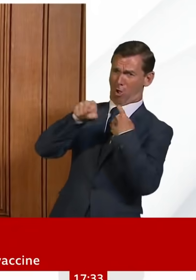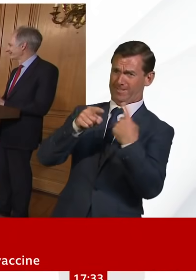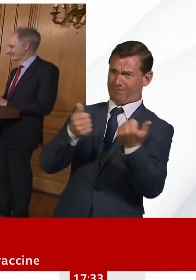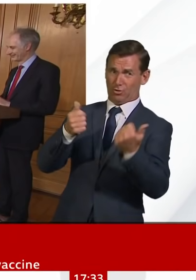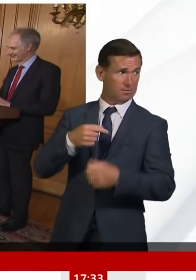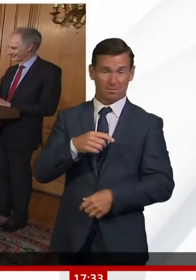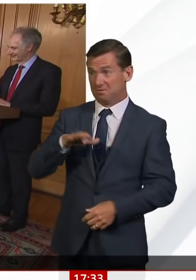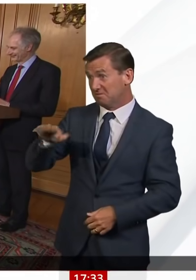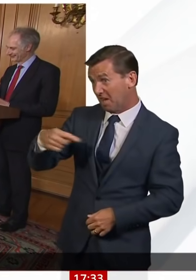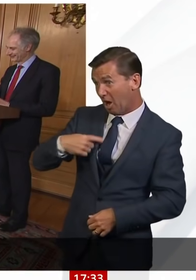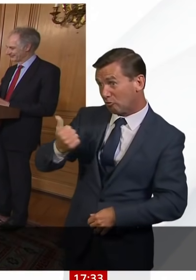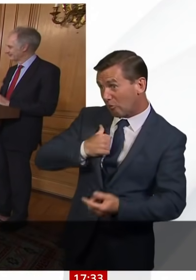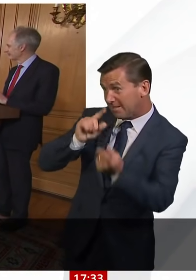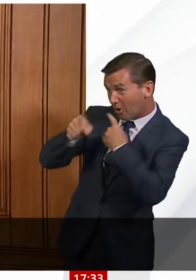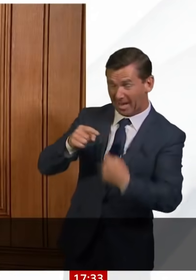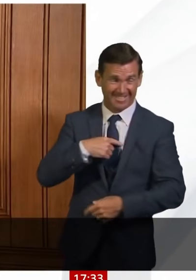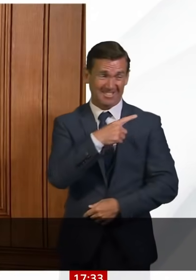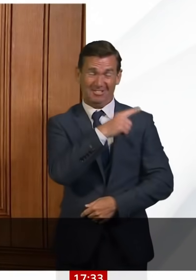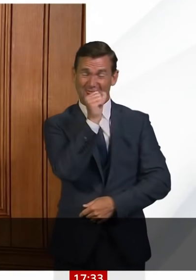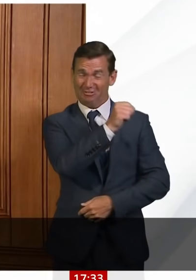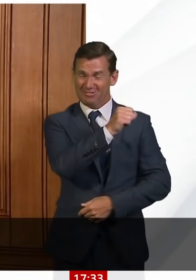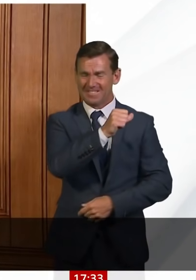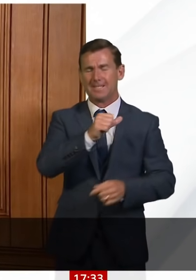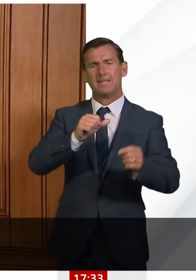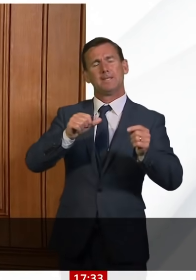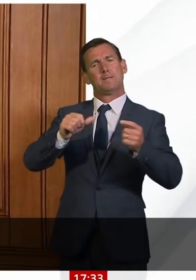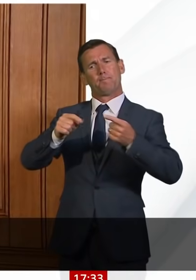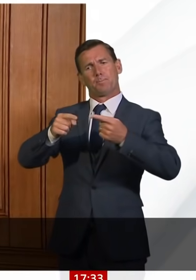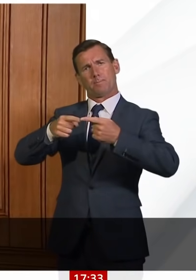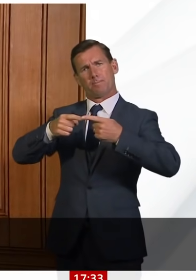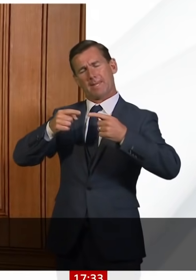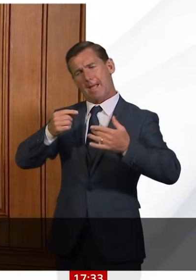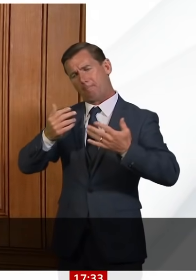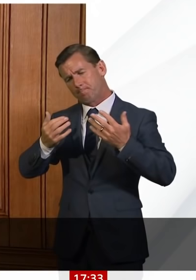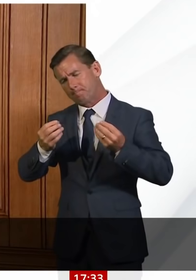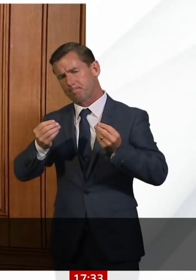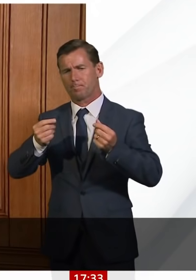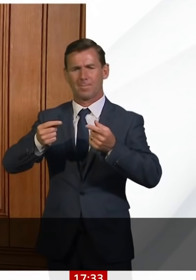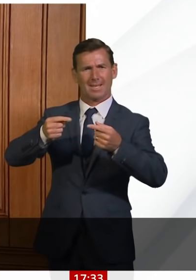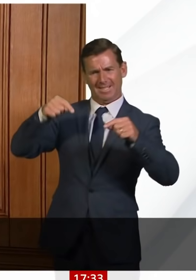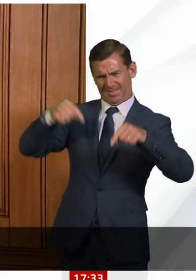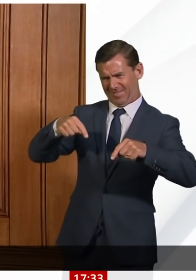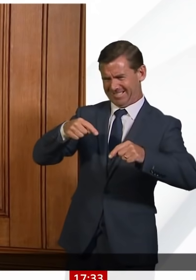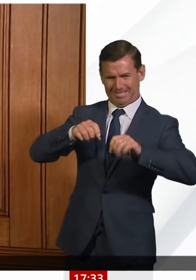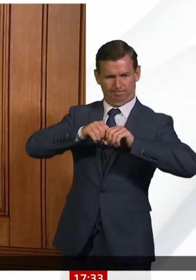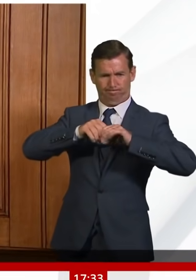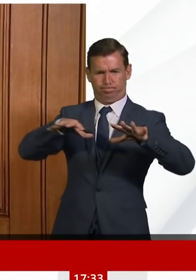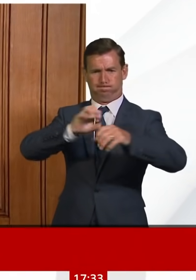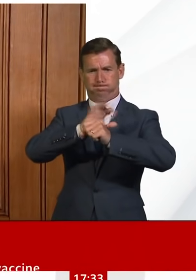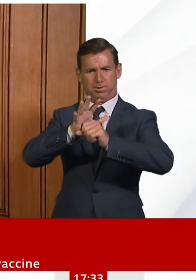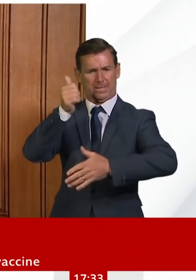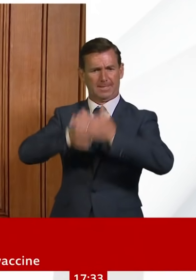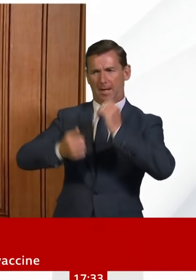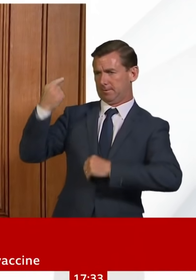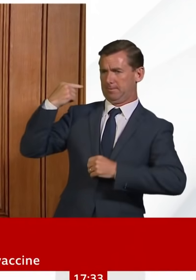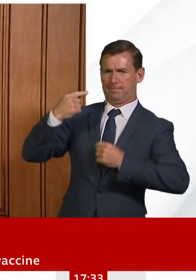did. When we started this crisis, we did not have